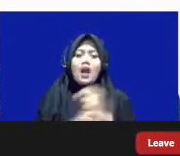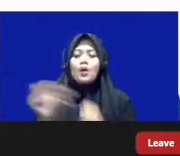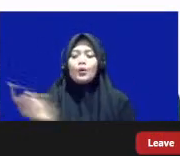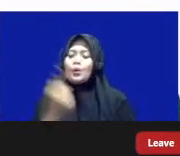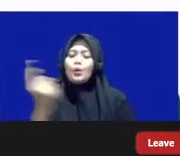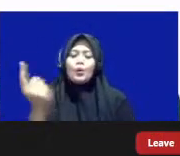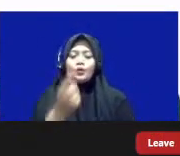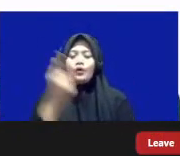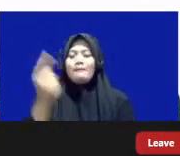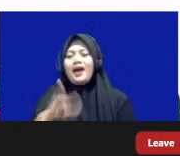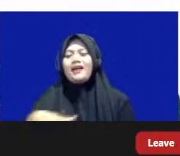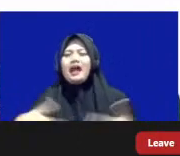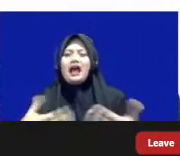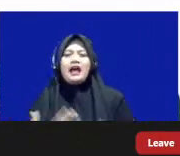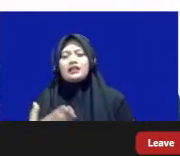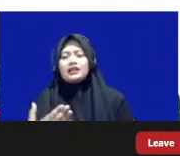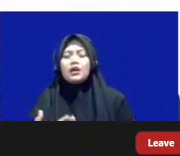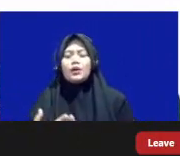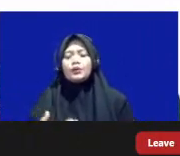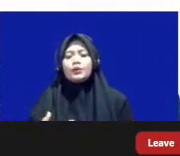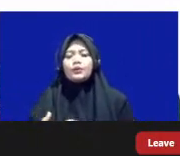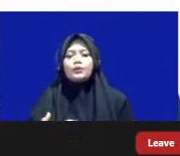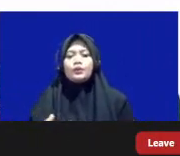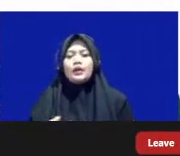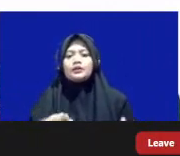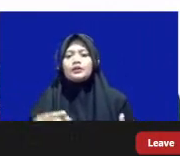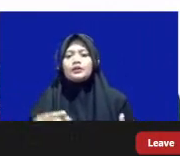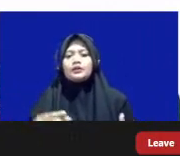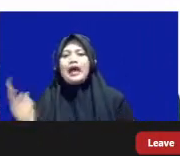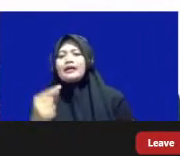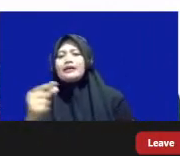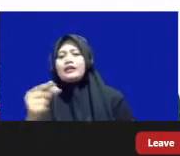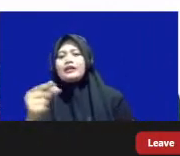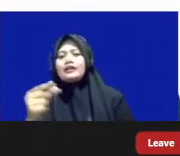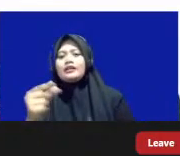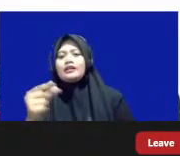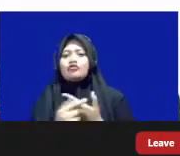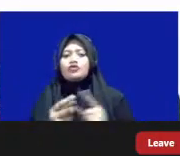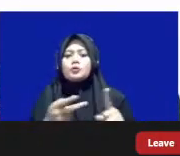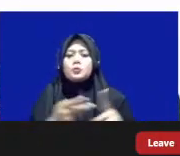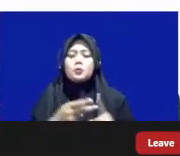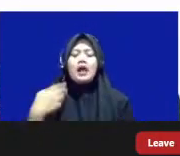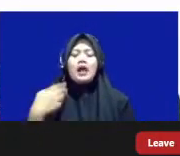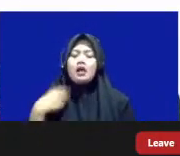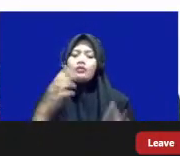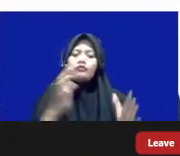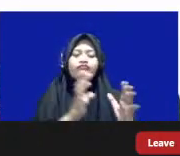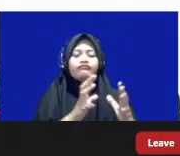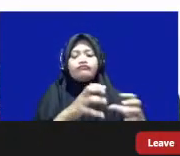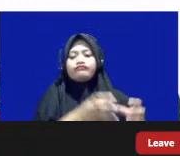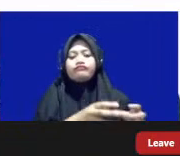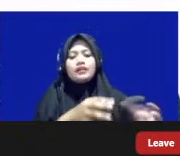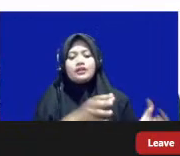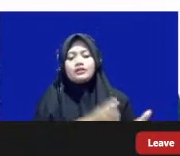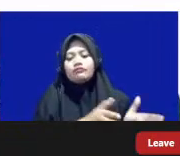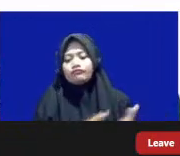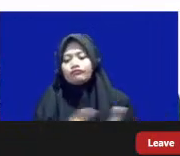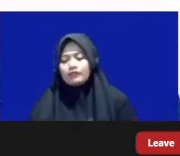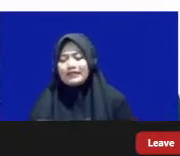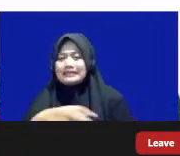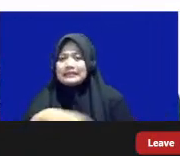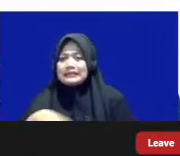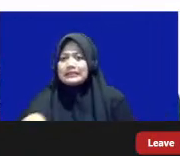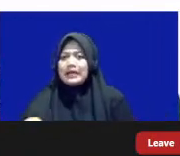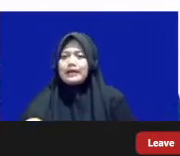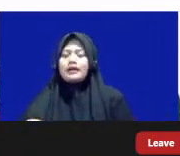typhoons. It's growing as well in many parts of Indonesia. Now, capitalizing on this, Pak Ian,